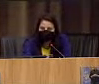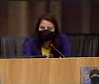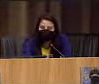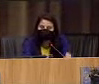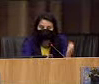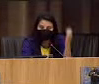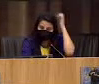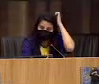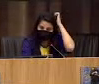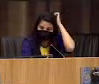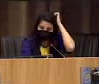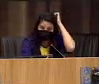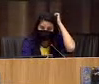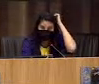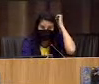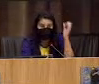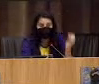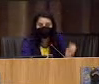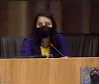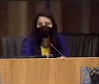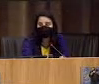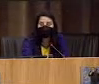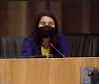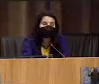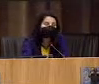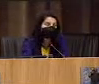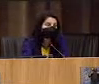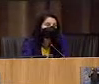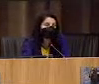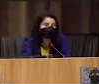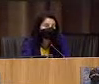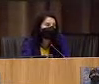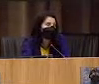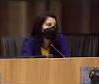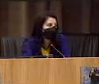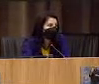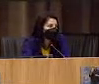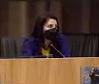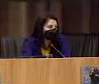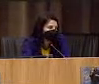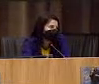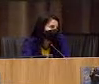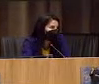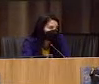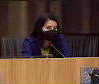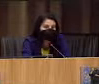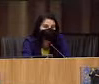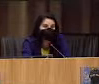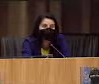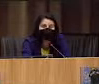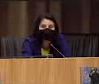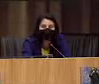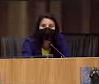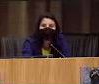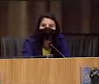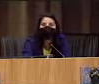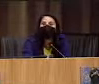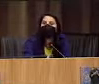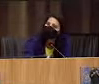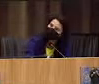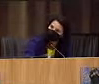to capture information, we need to define other complications. And for the 3.5